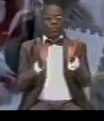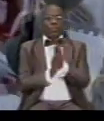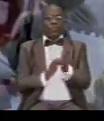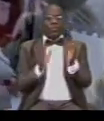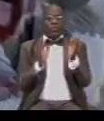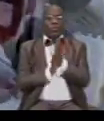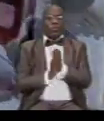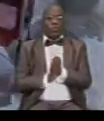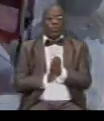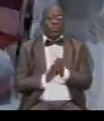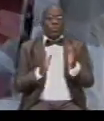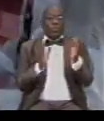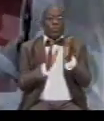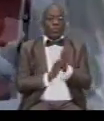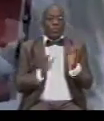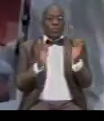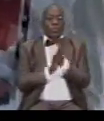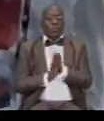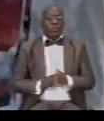master.